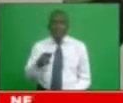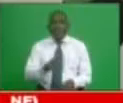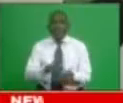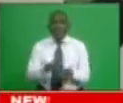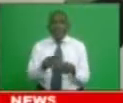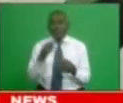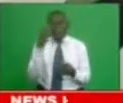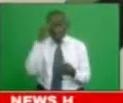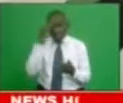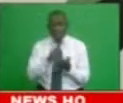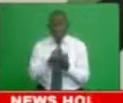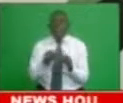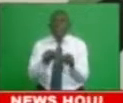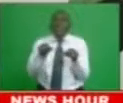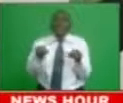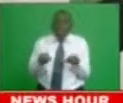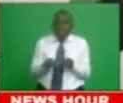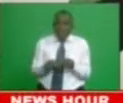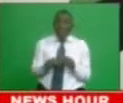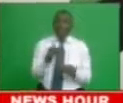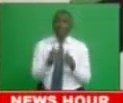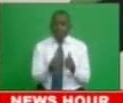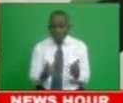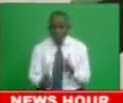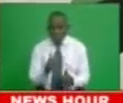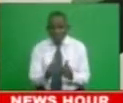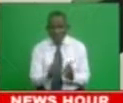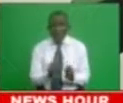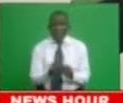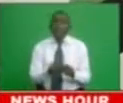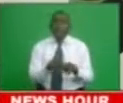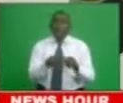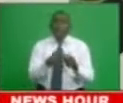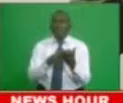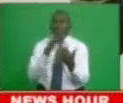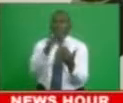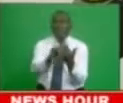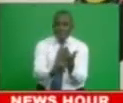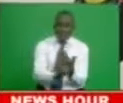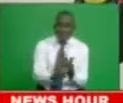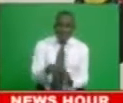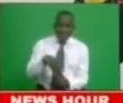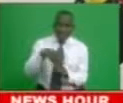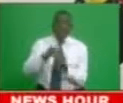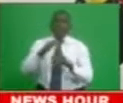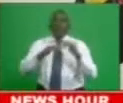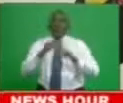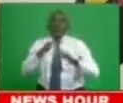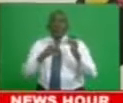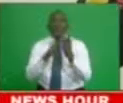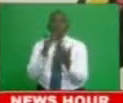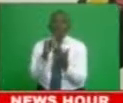to go into the sectors, into the rail sectors, and to start projects, especially infrastructure